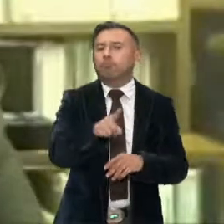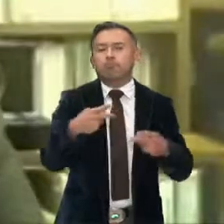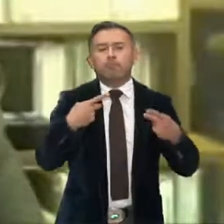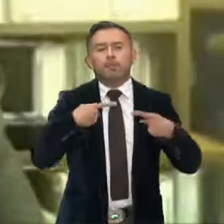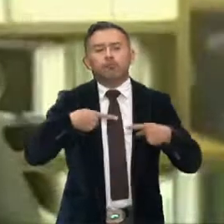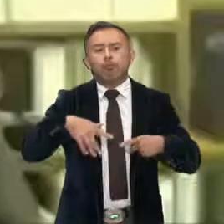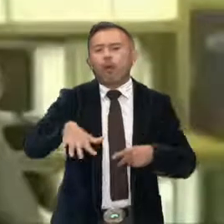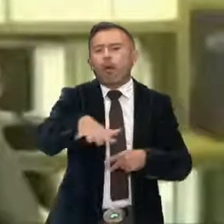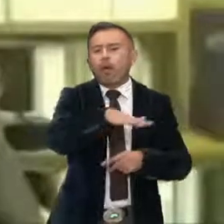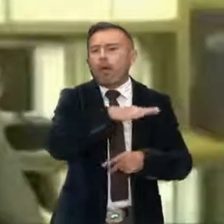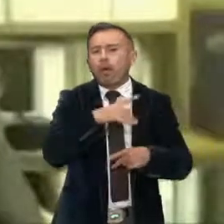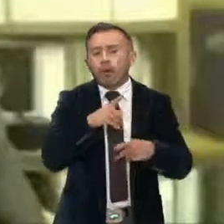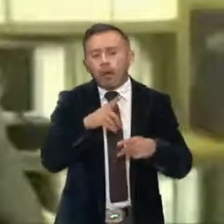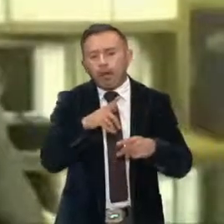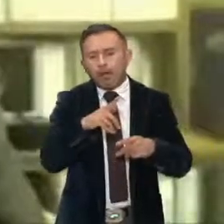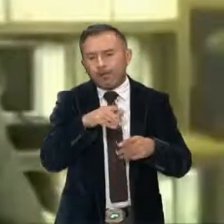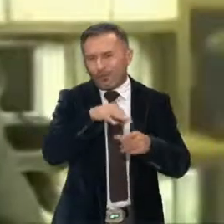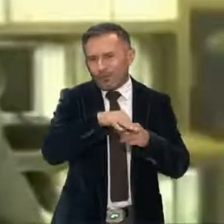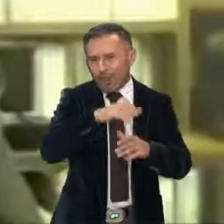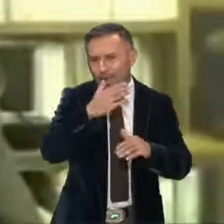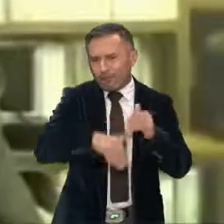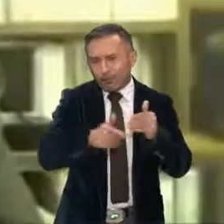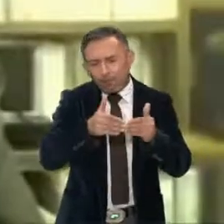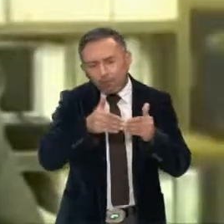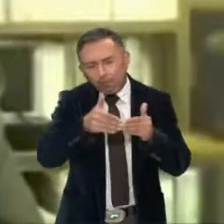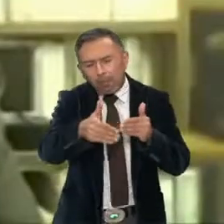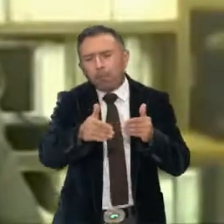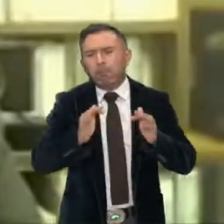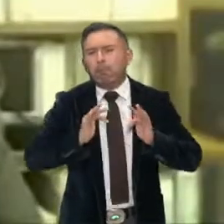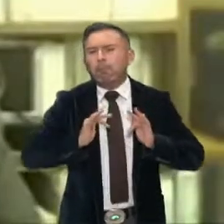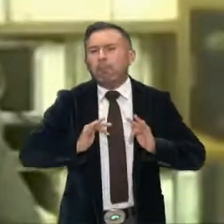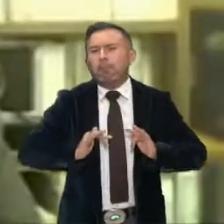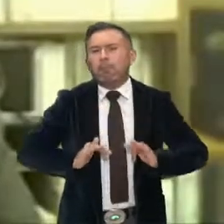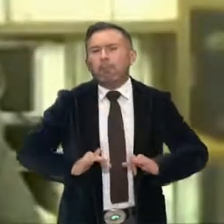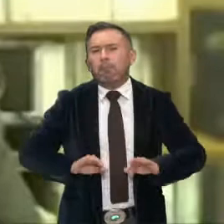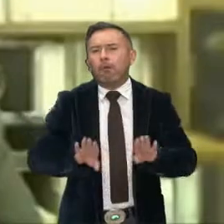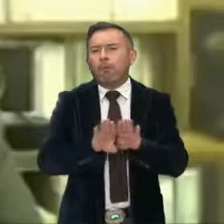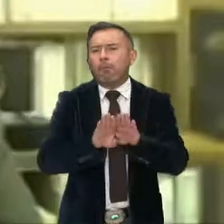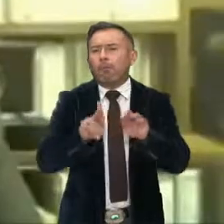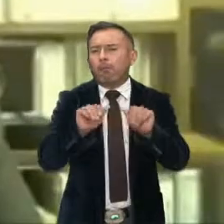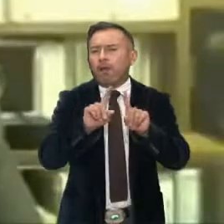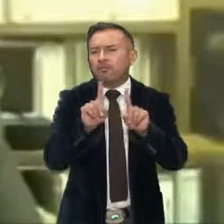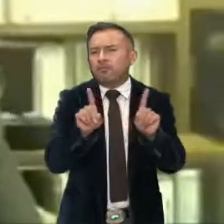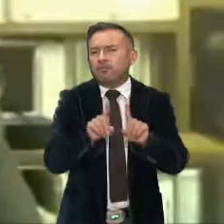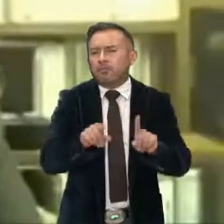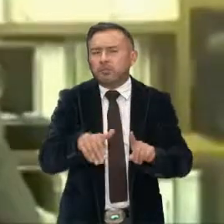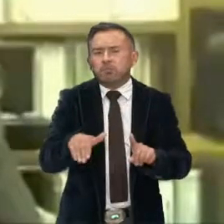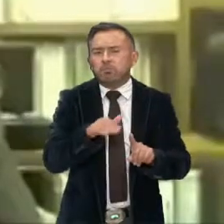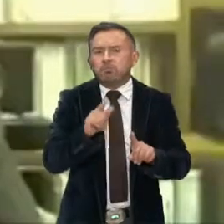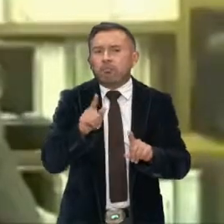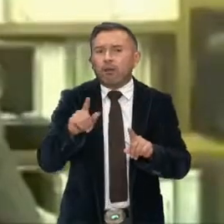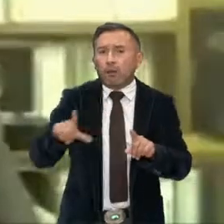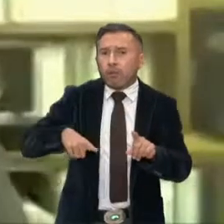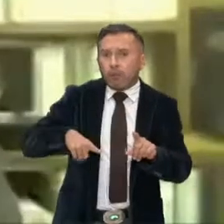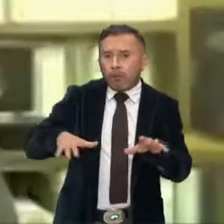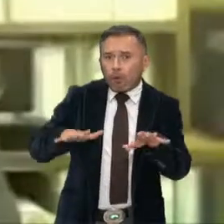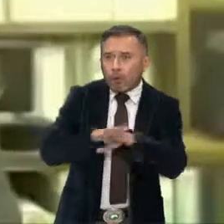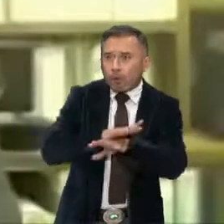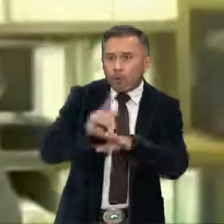key for peaceful elections day that